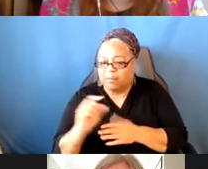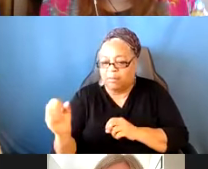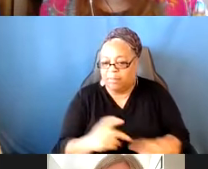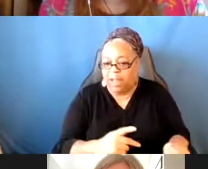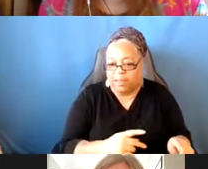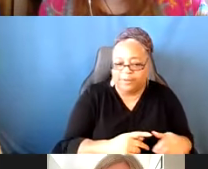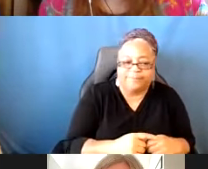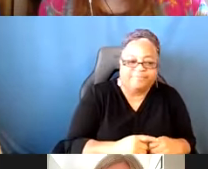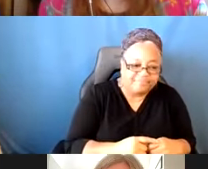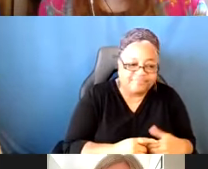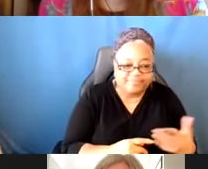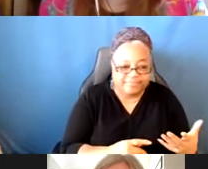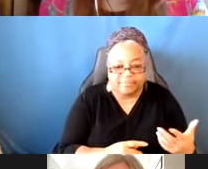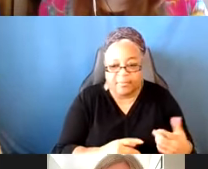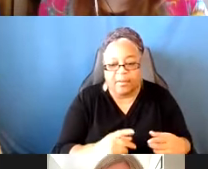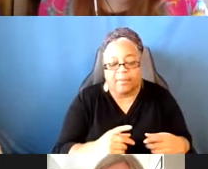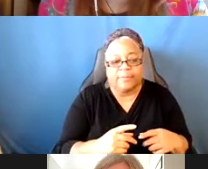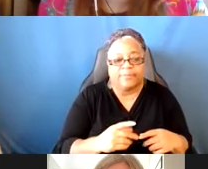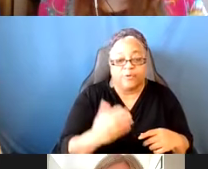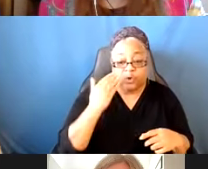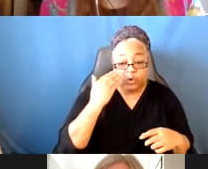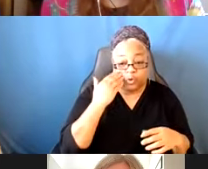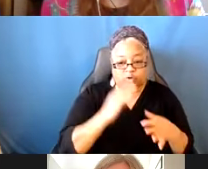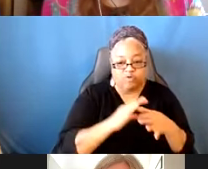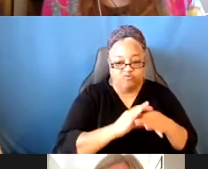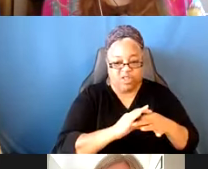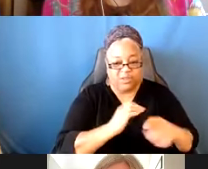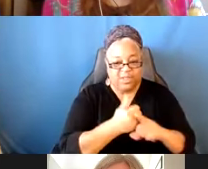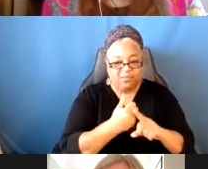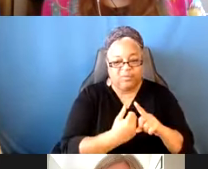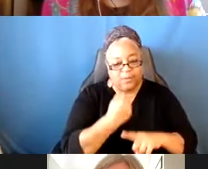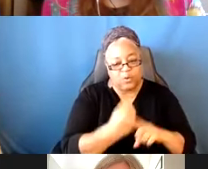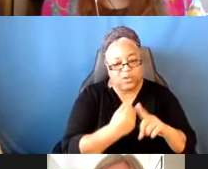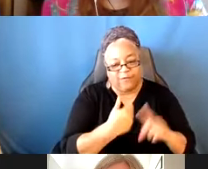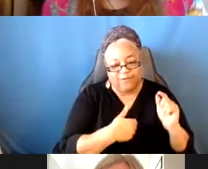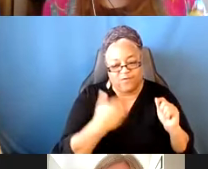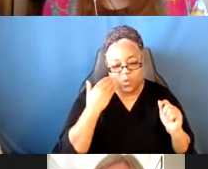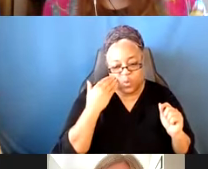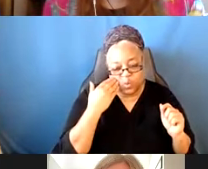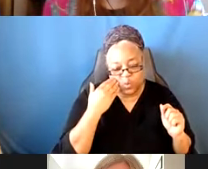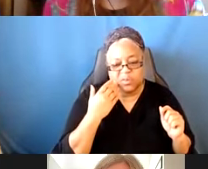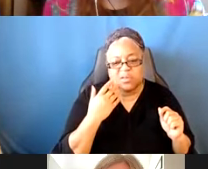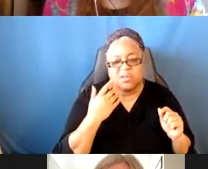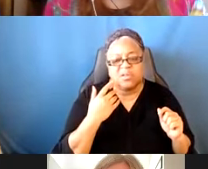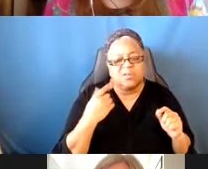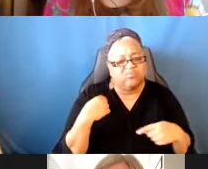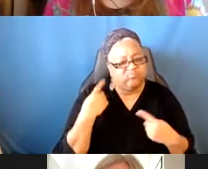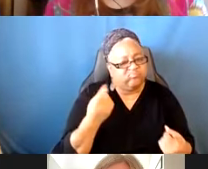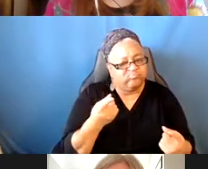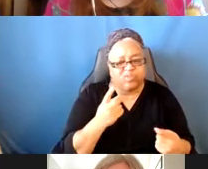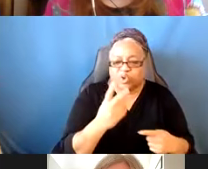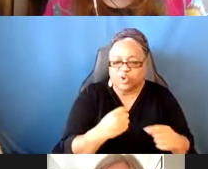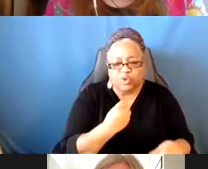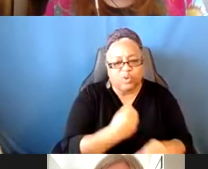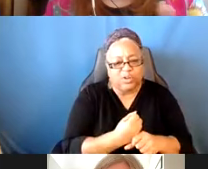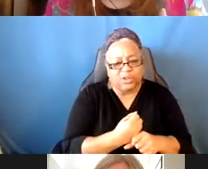her resilience. She knows the relationship is abusive and has worked really hard for the past 2 years to create some